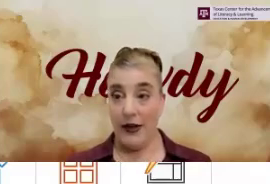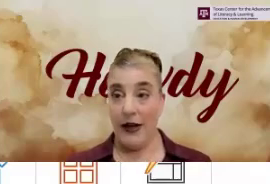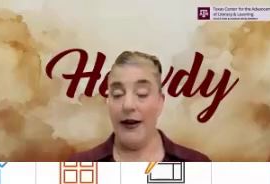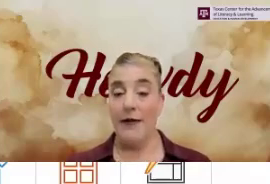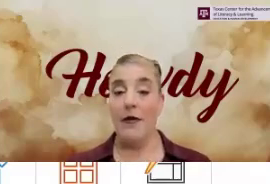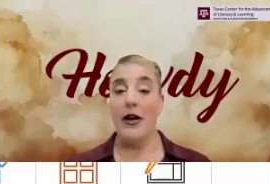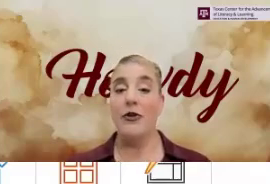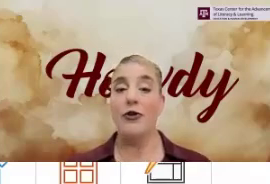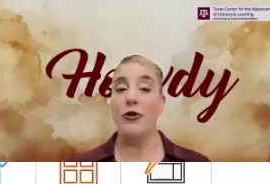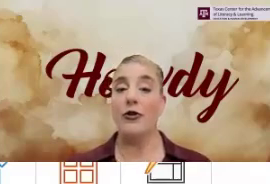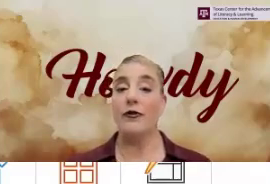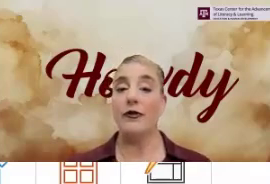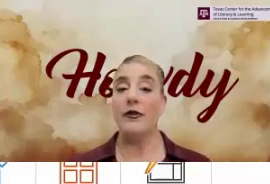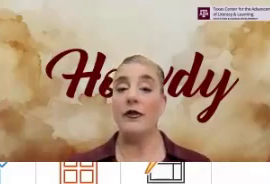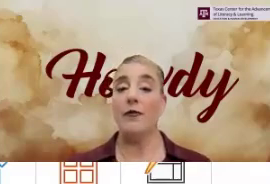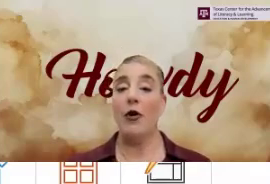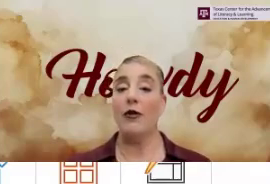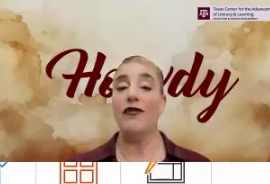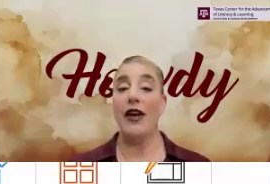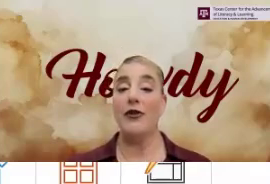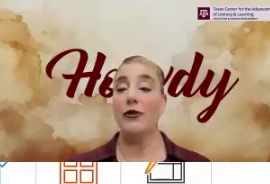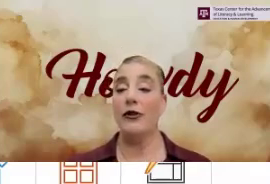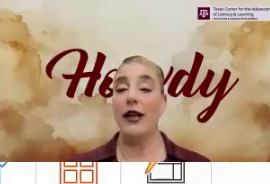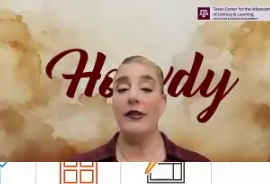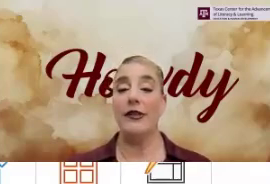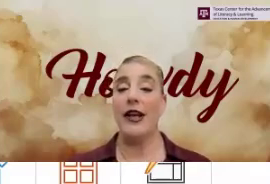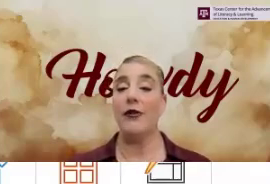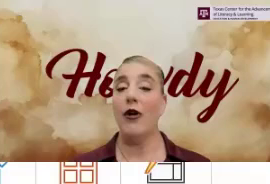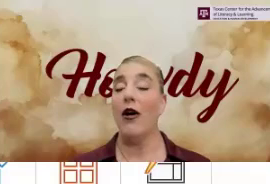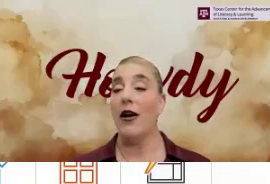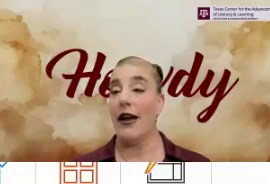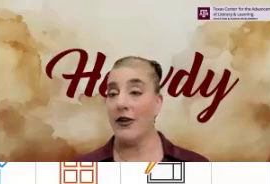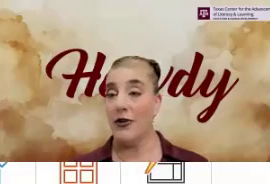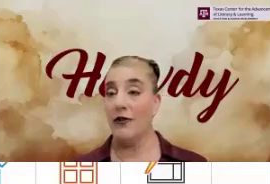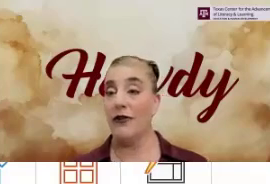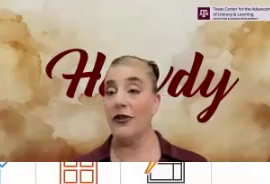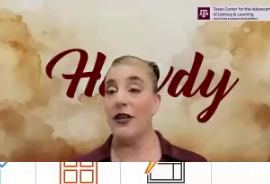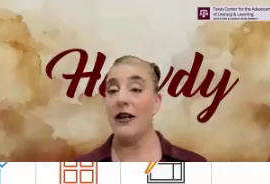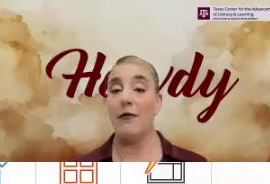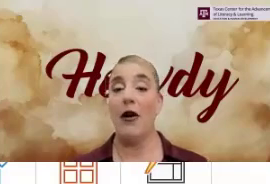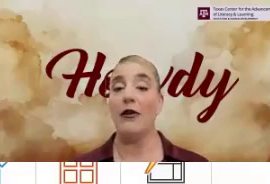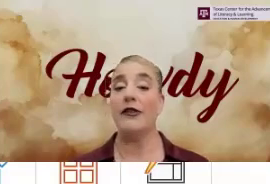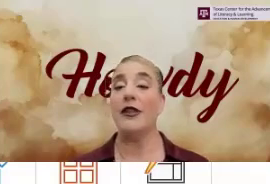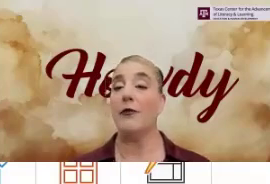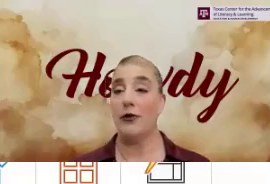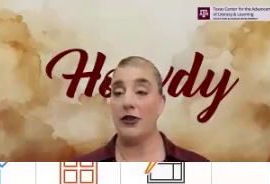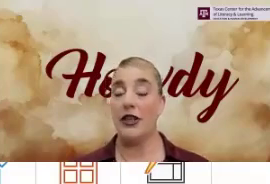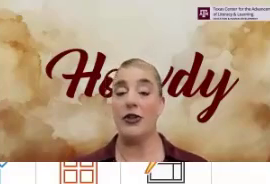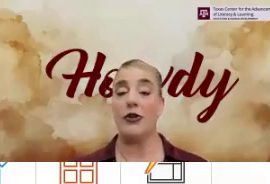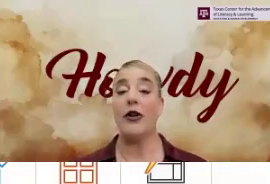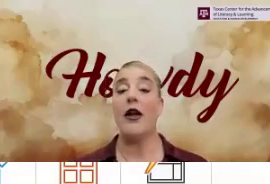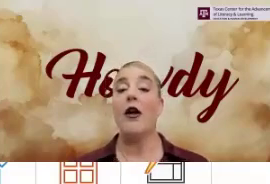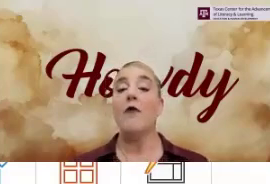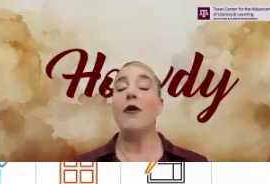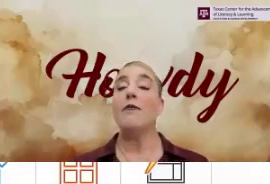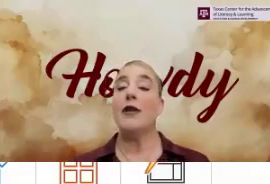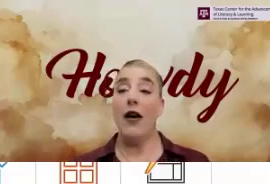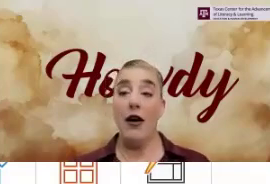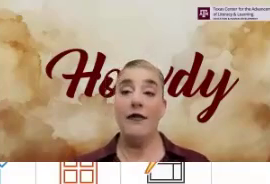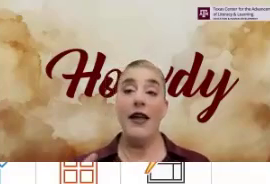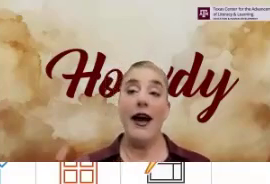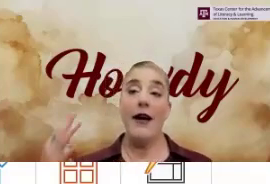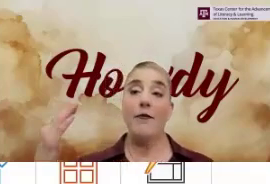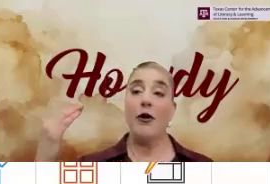required under both federal and state law and university and policy procedure.